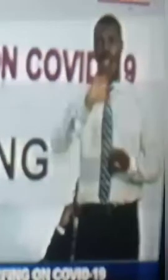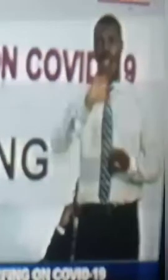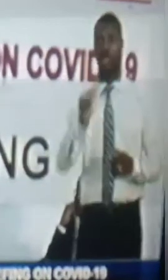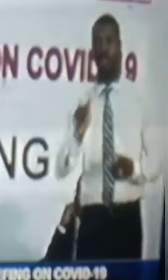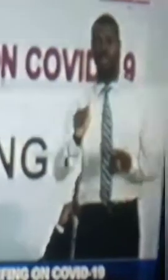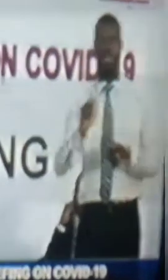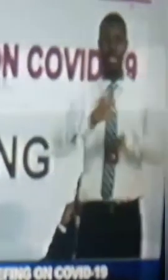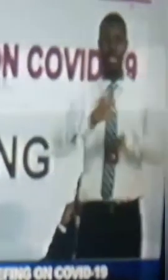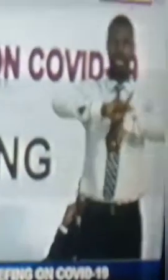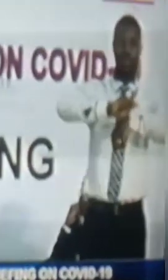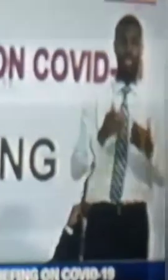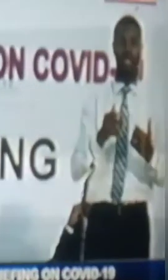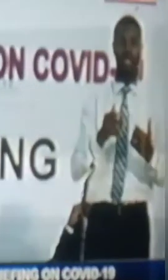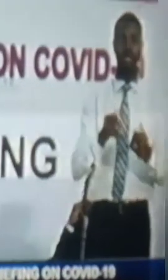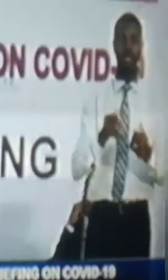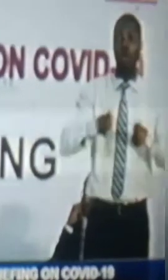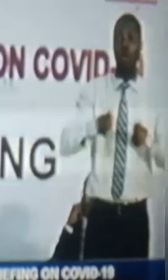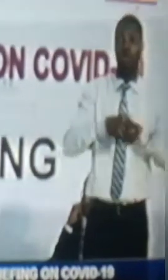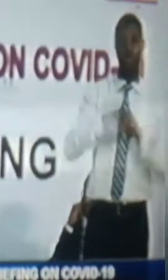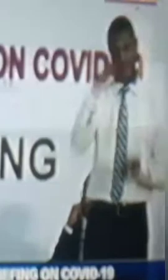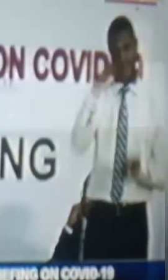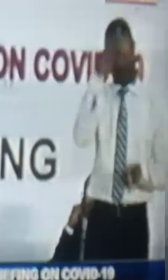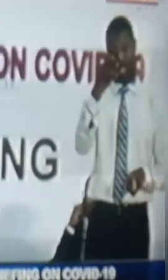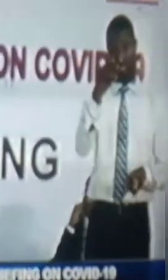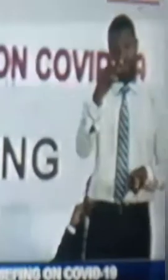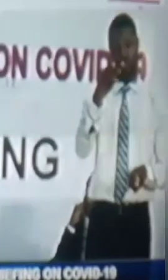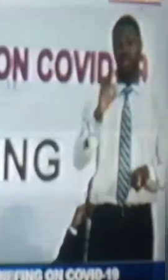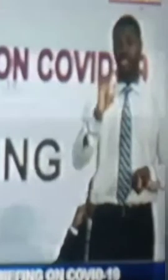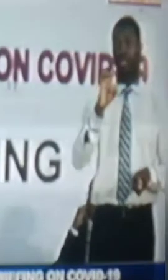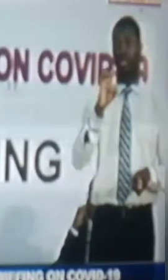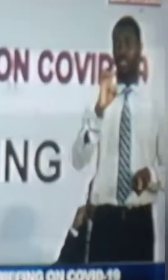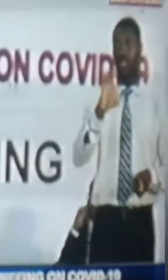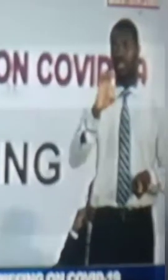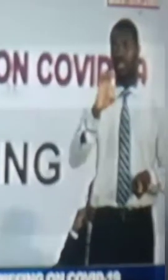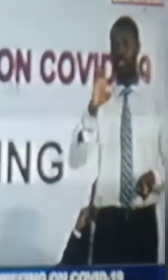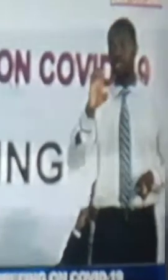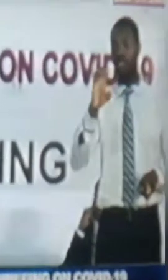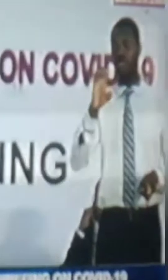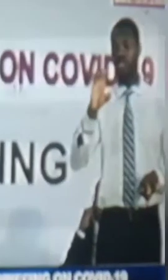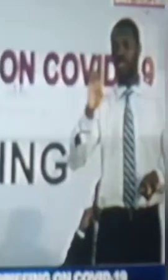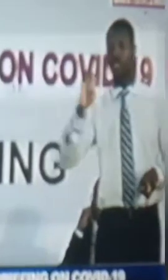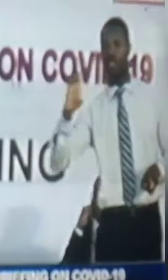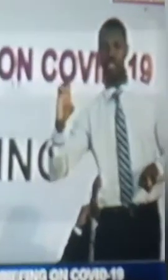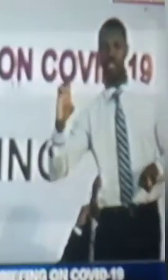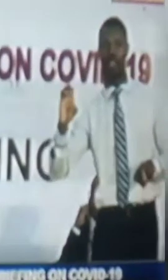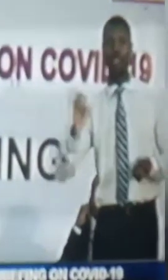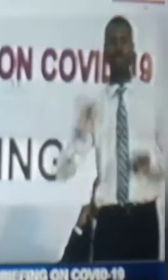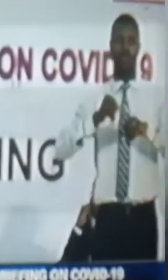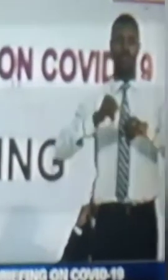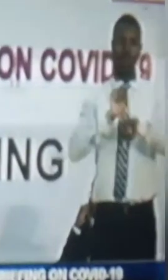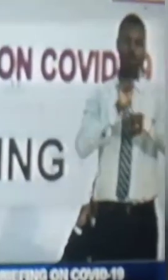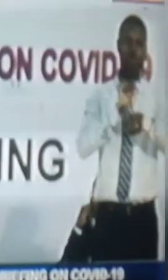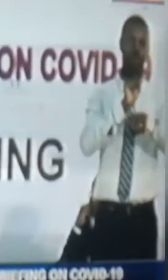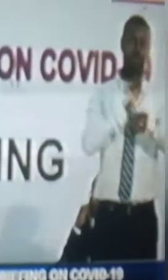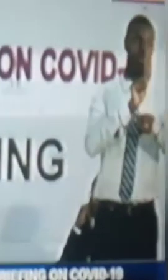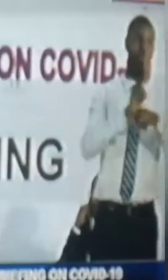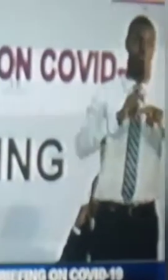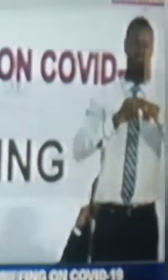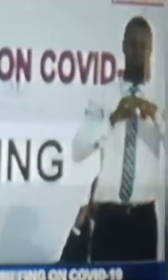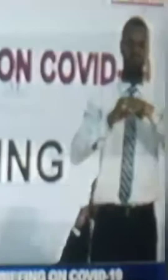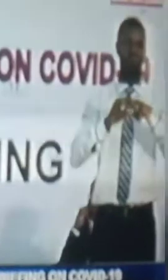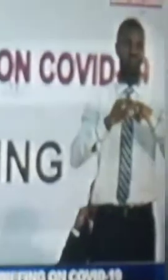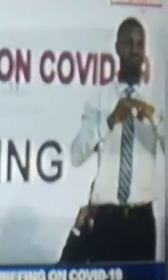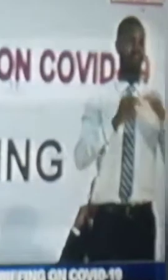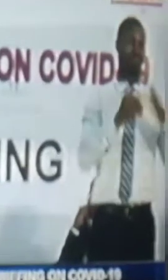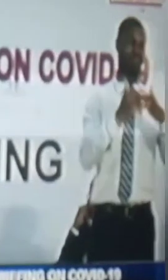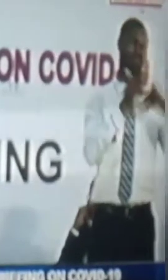Kaduna, and Kano. They are the ones working on the Itakwe Ajaputa rail.